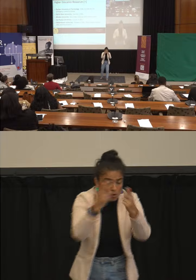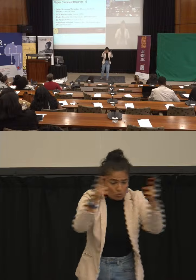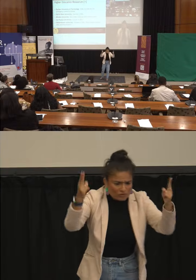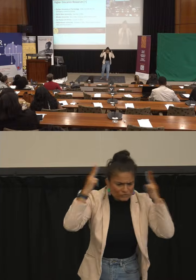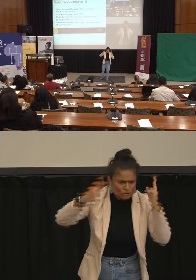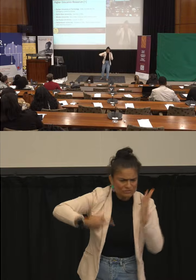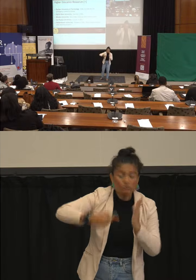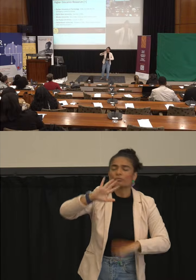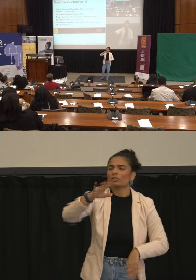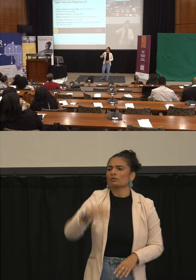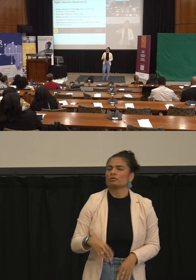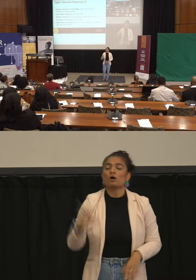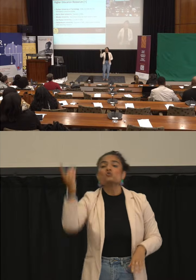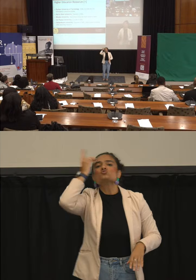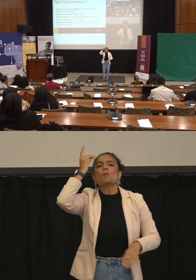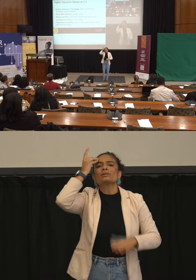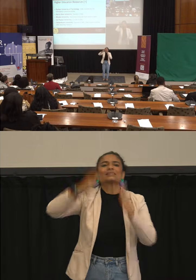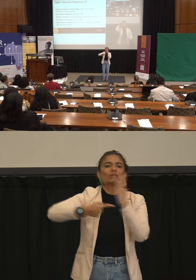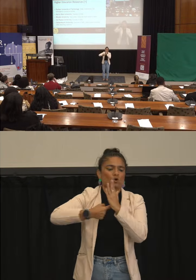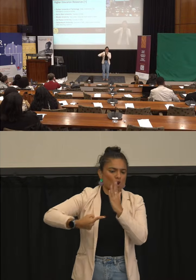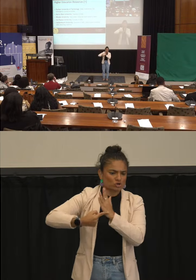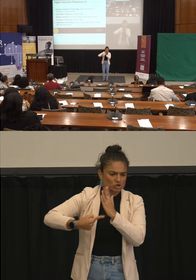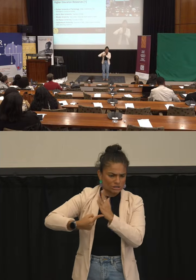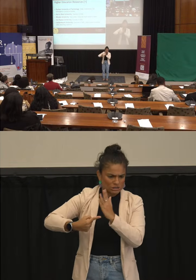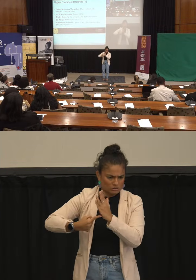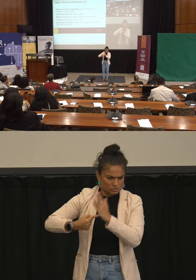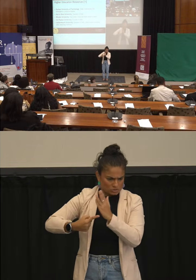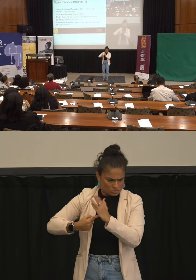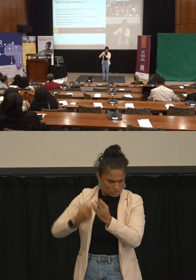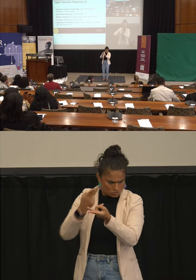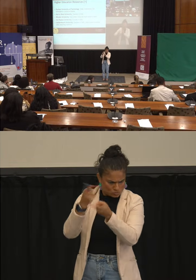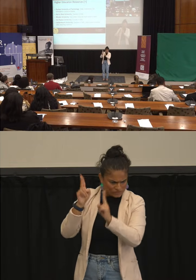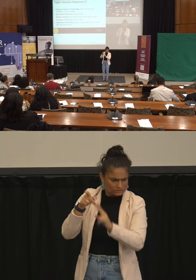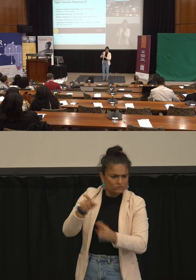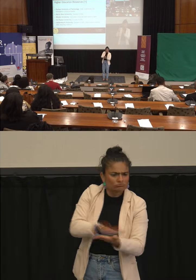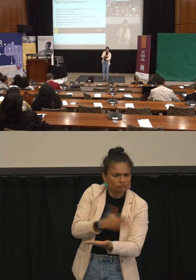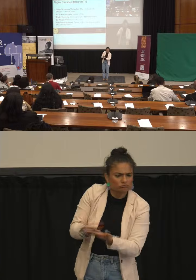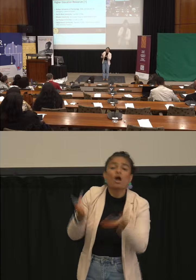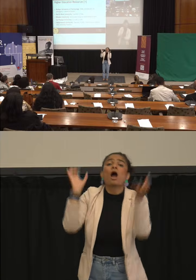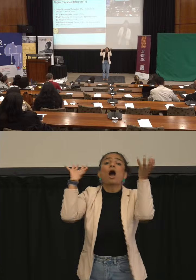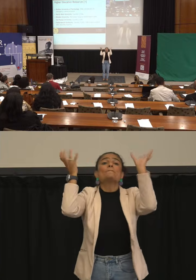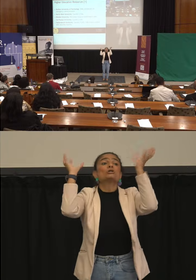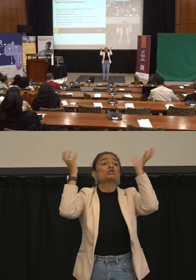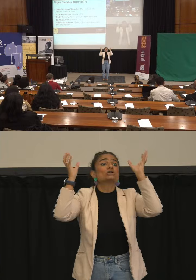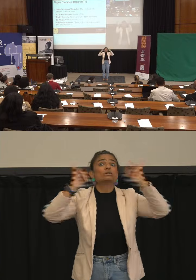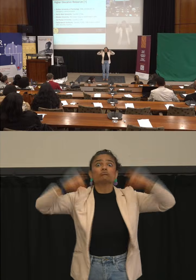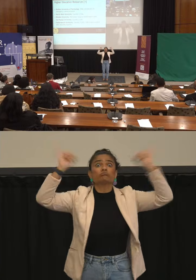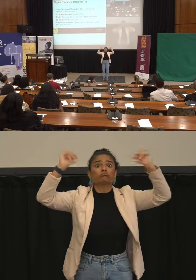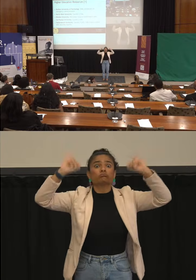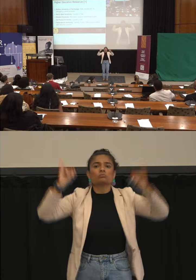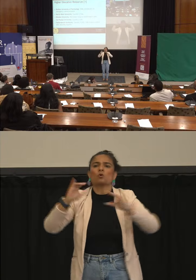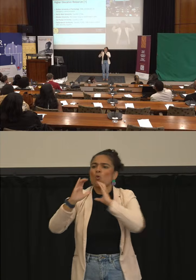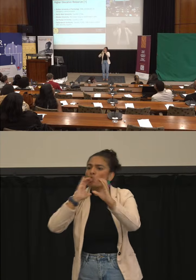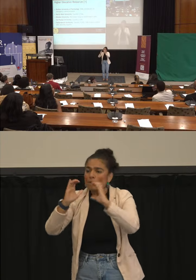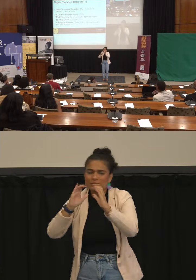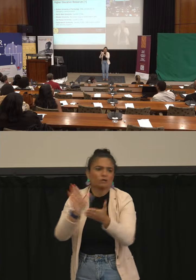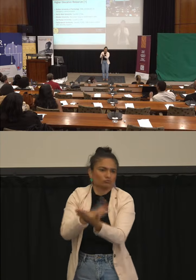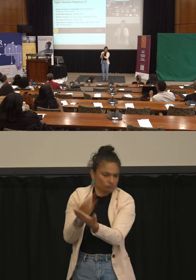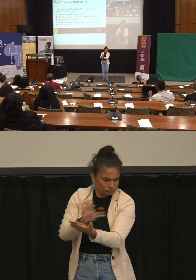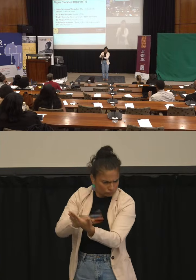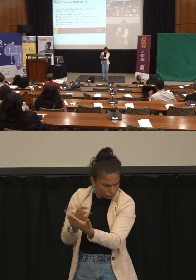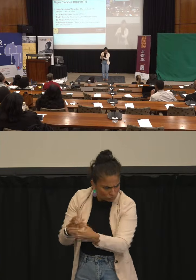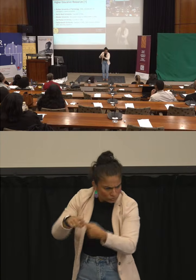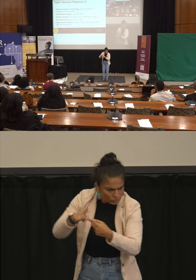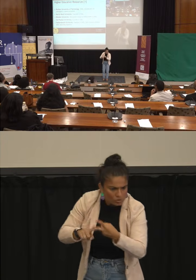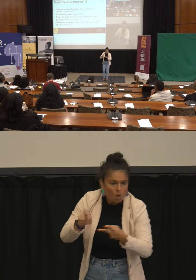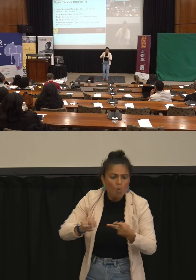available. We have the Durban University of Technology, DUT, who do SASL translations for